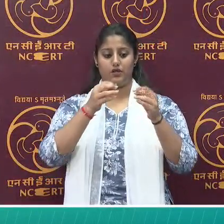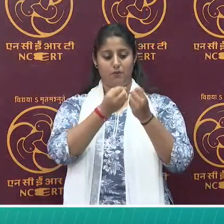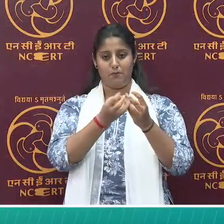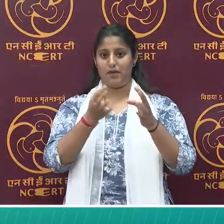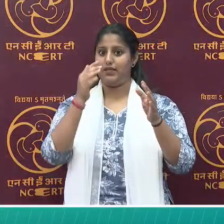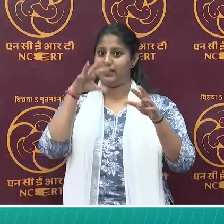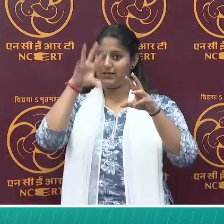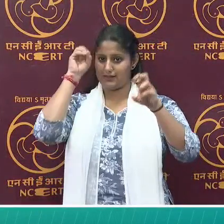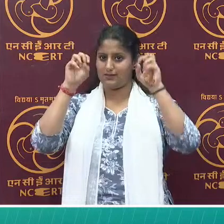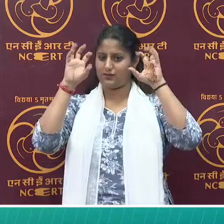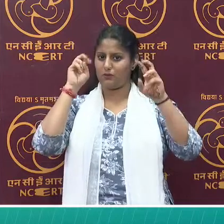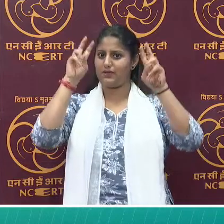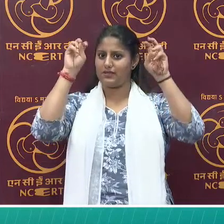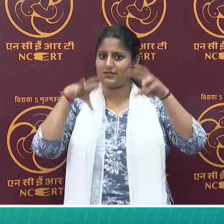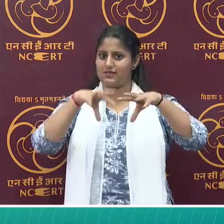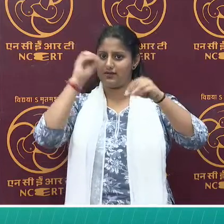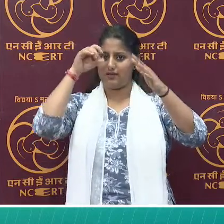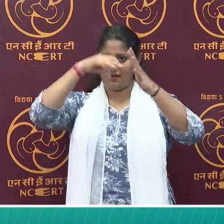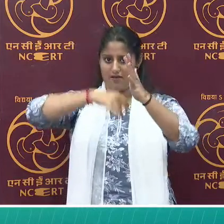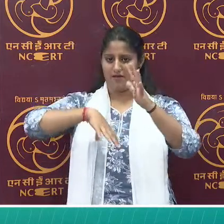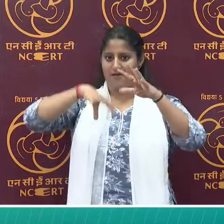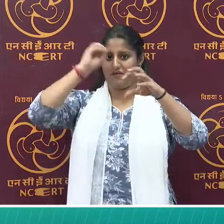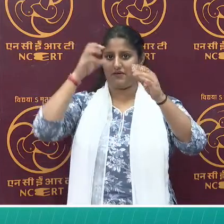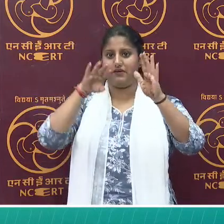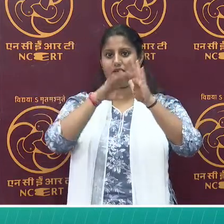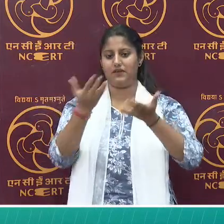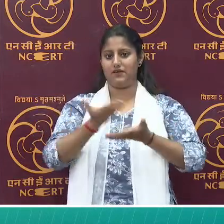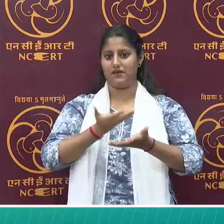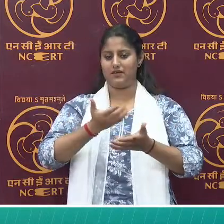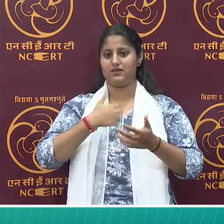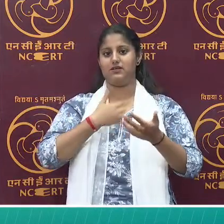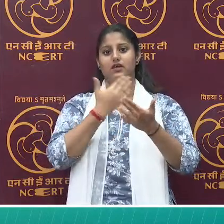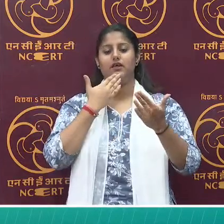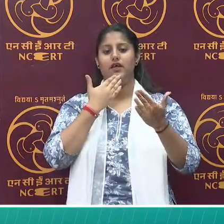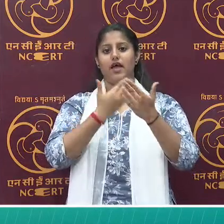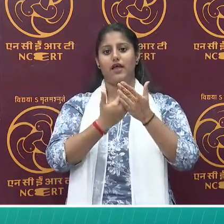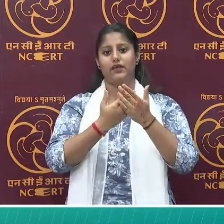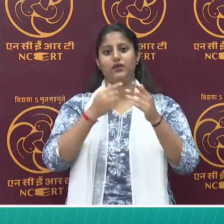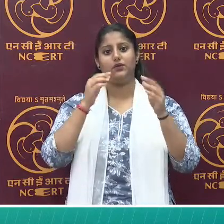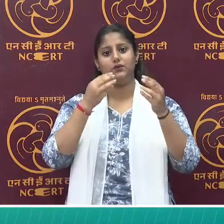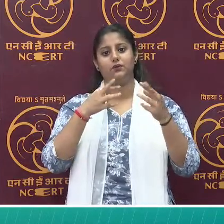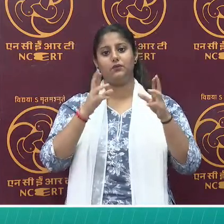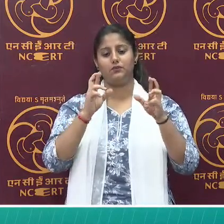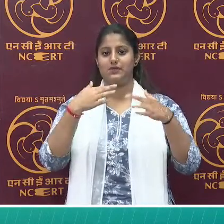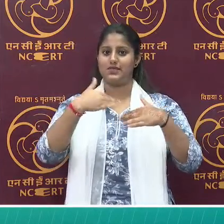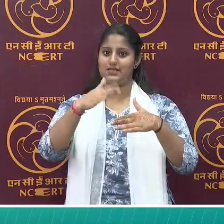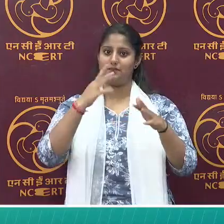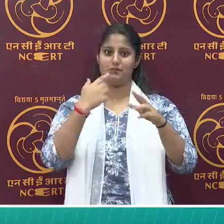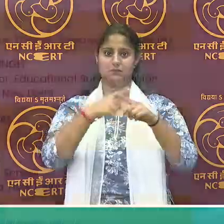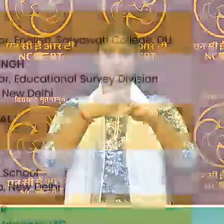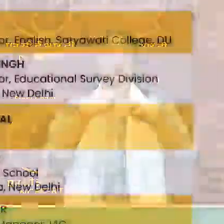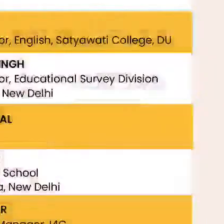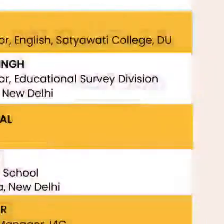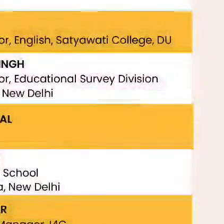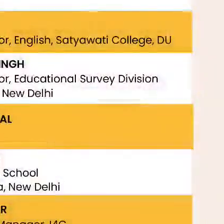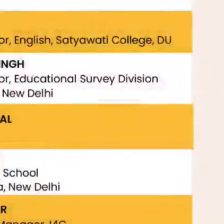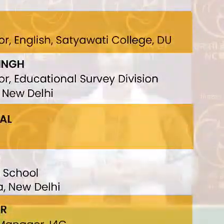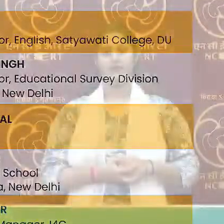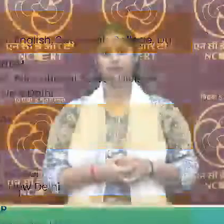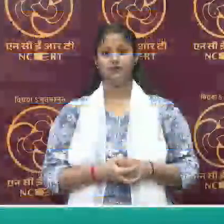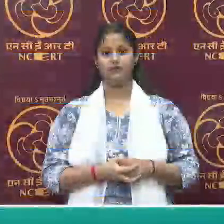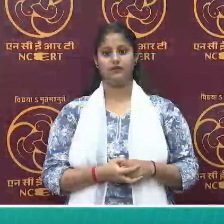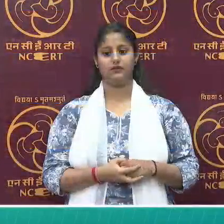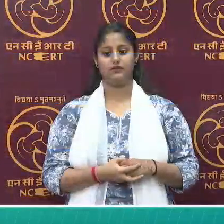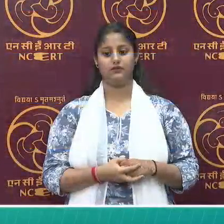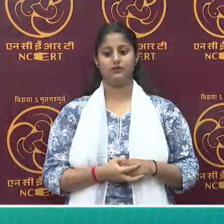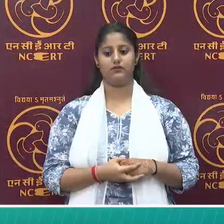lot while we discussed this topic. Thank you so much. Keep learning. Stay tuned with us. And